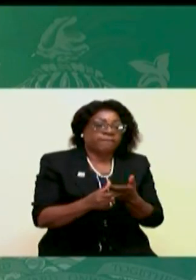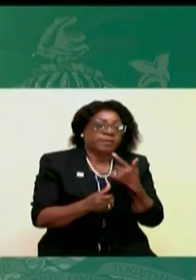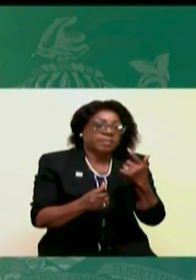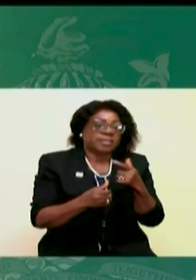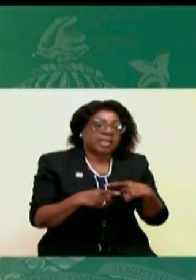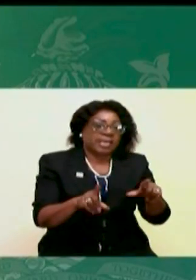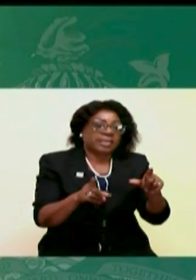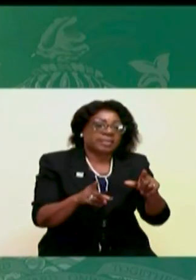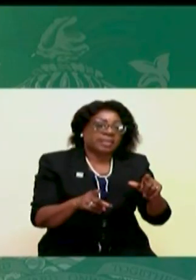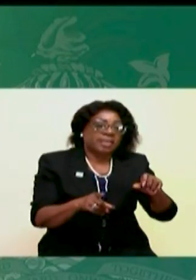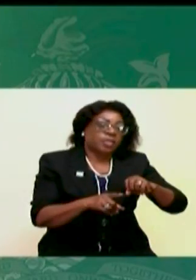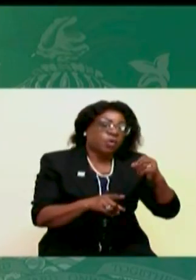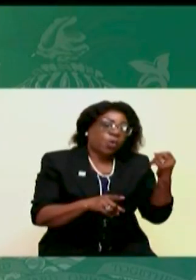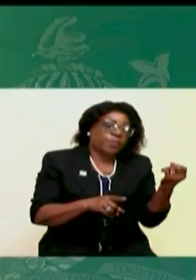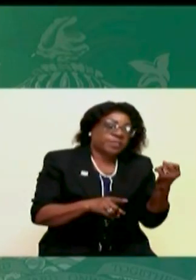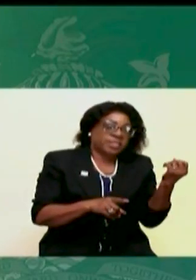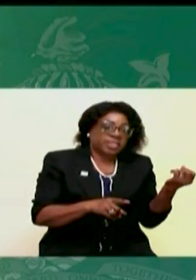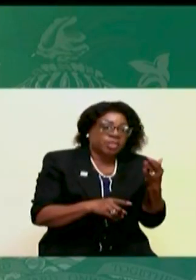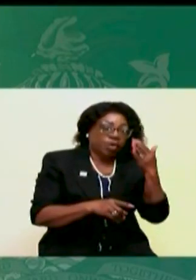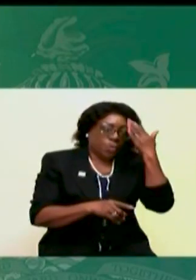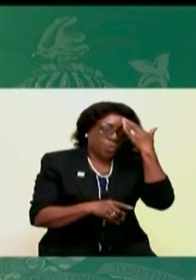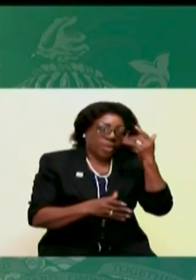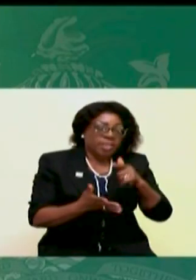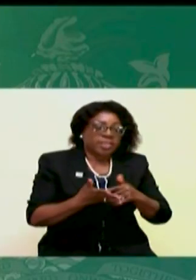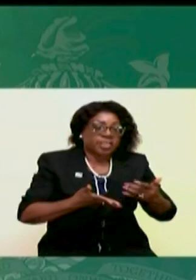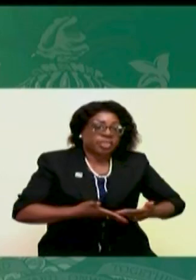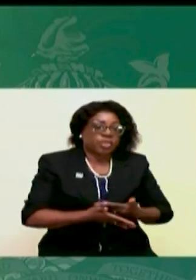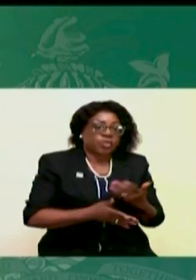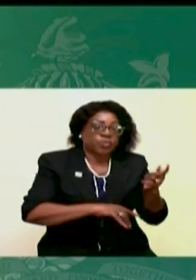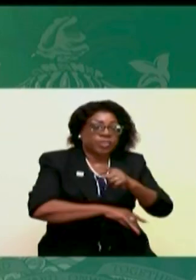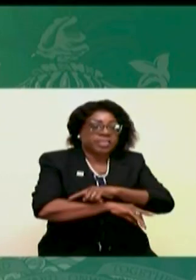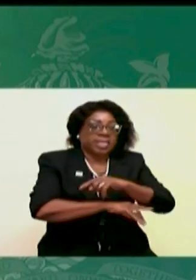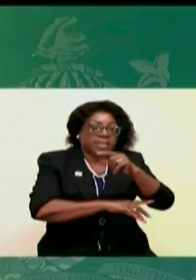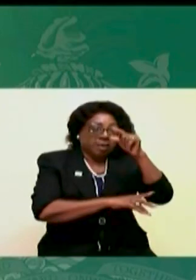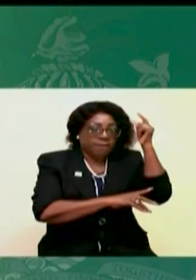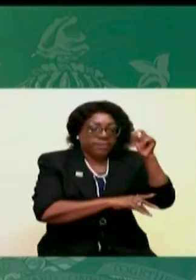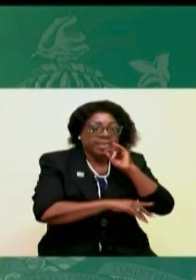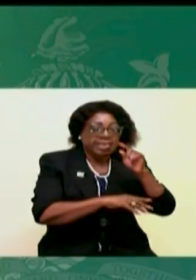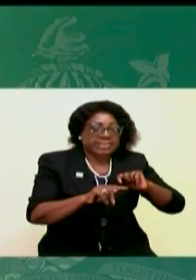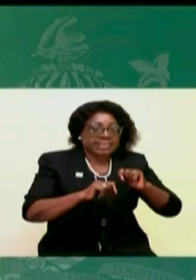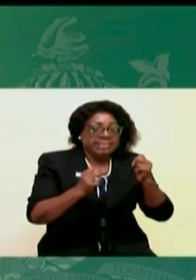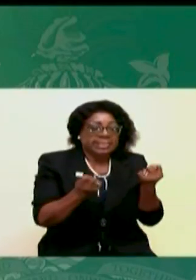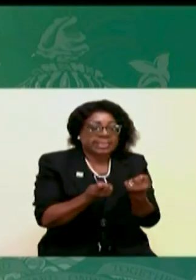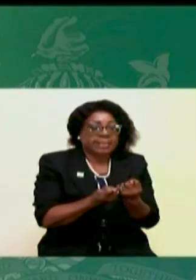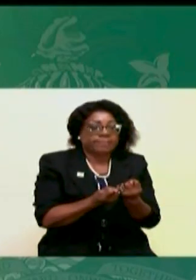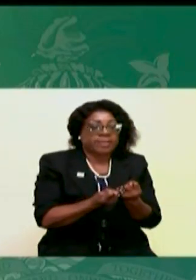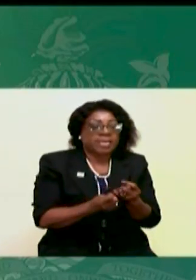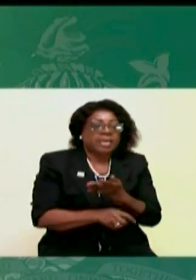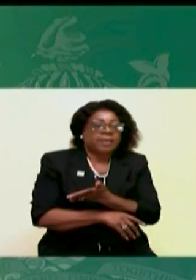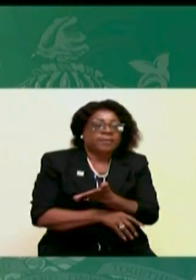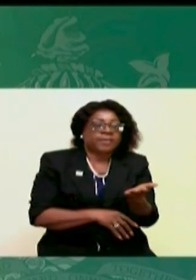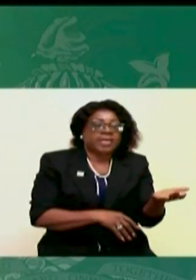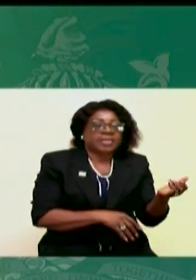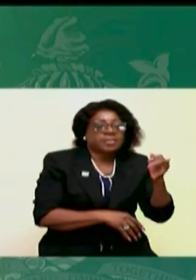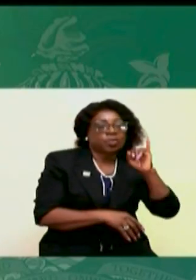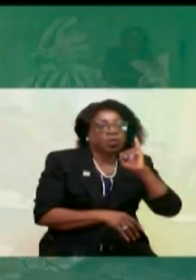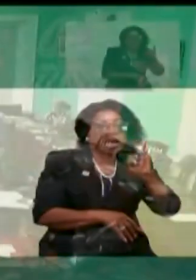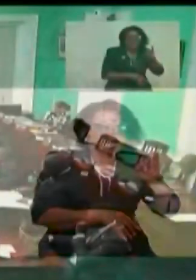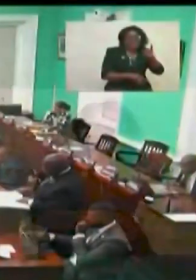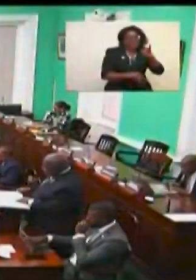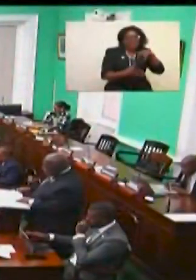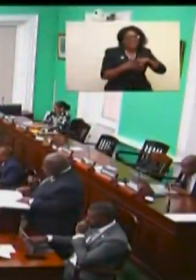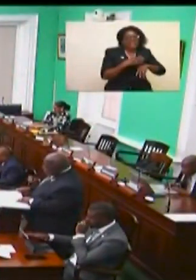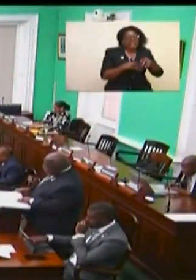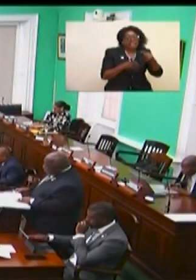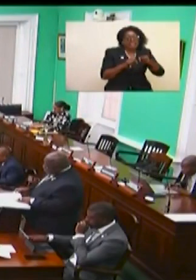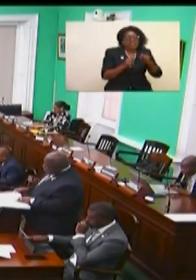the side opposite know this New Day government is a team. There is no I in team, Madam Speaker.